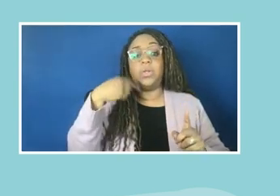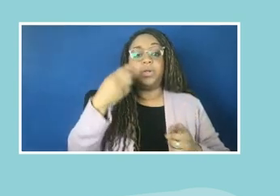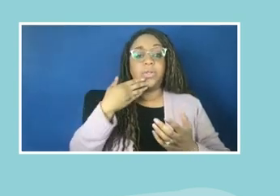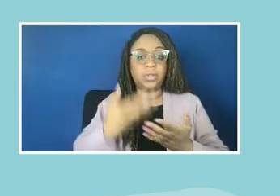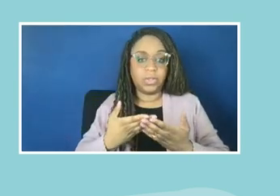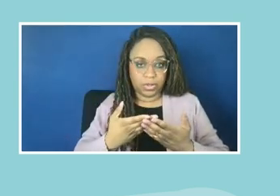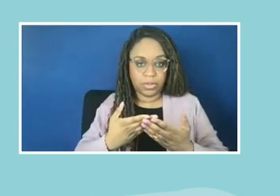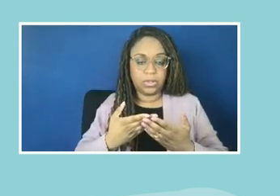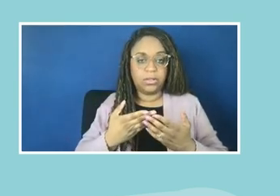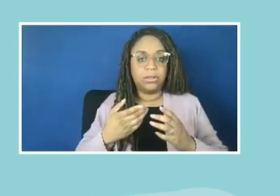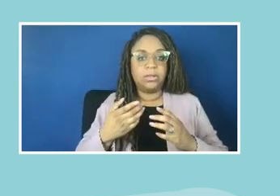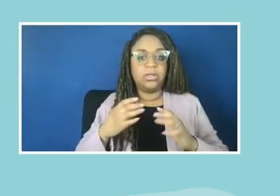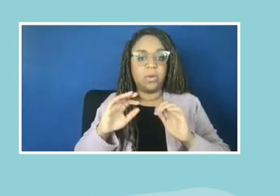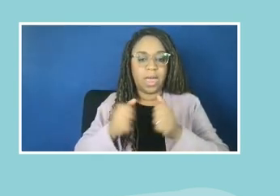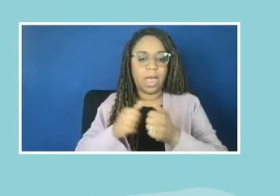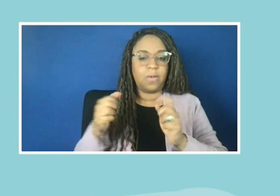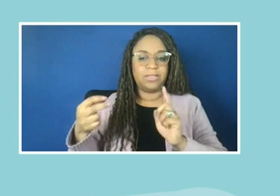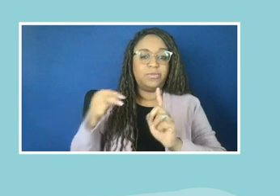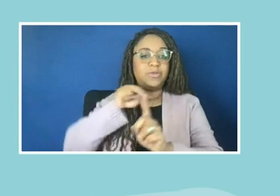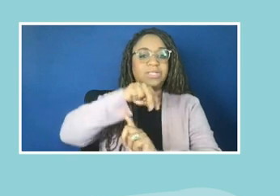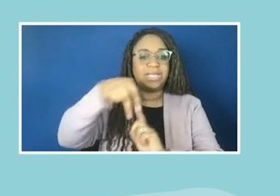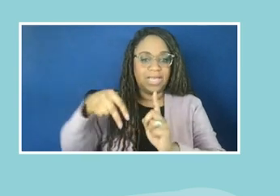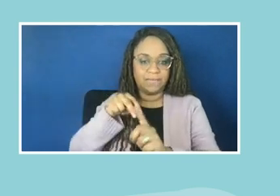optics, you can get a lot of stuff done.